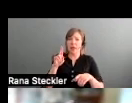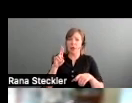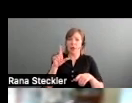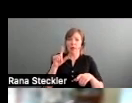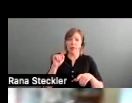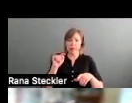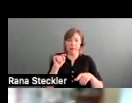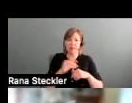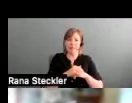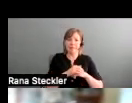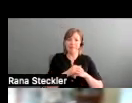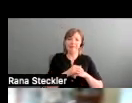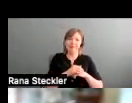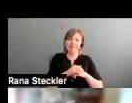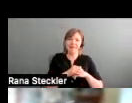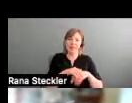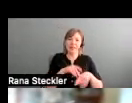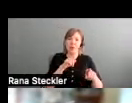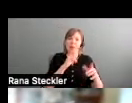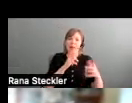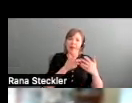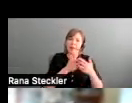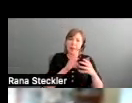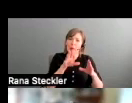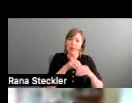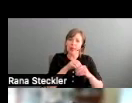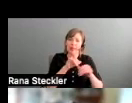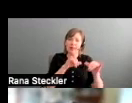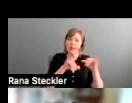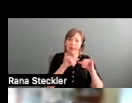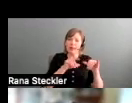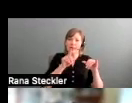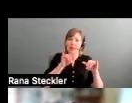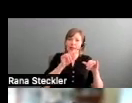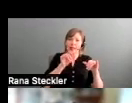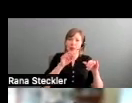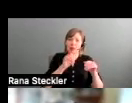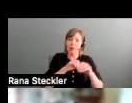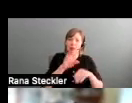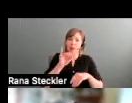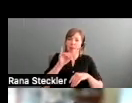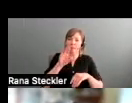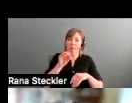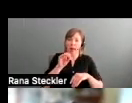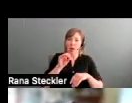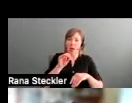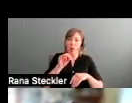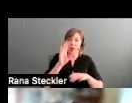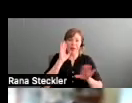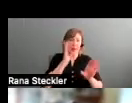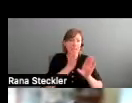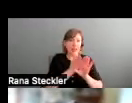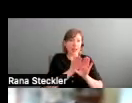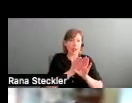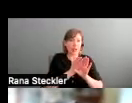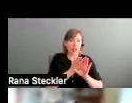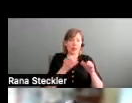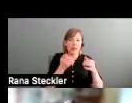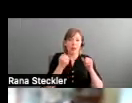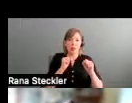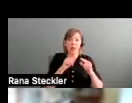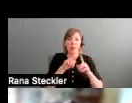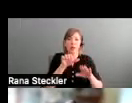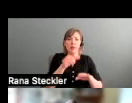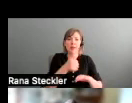Foucault. It really fit within a scientific discourse of biopsychiatry that tried to